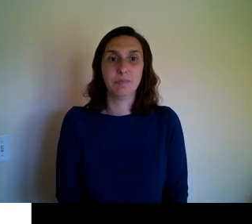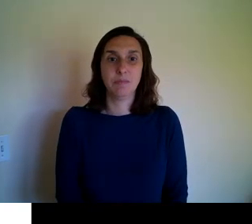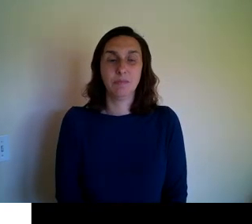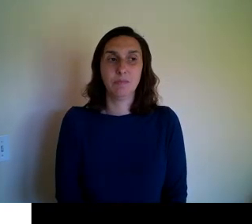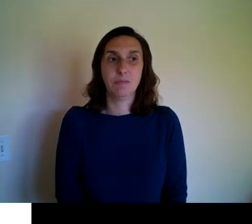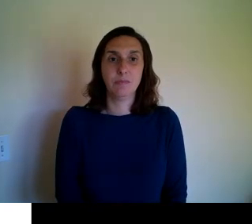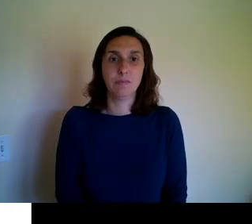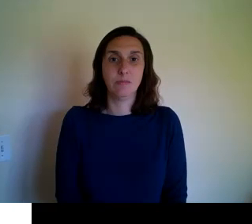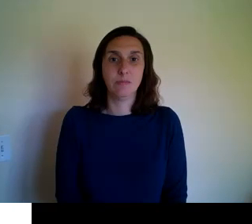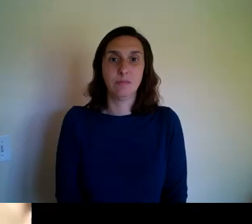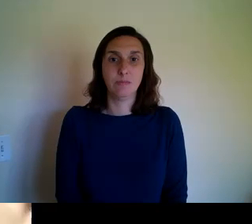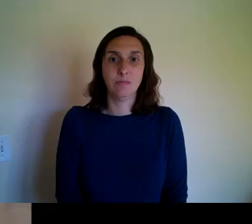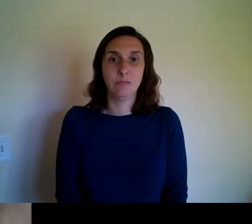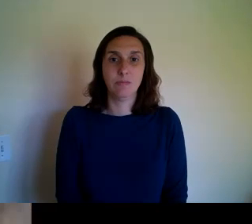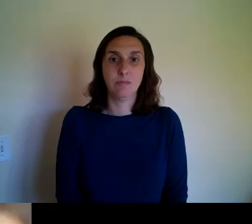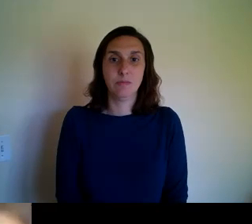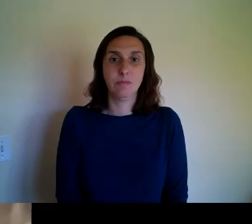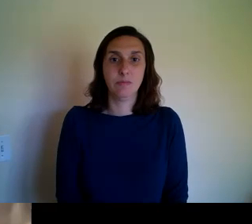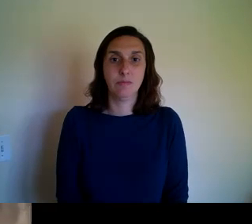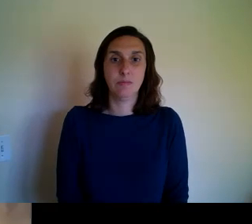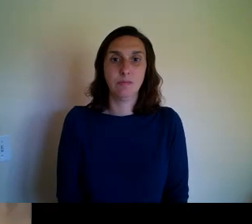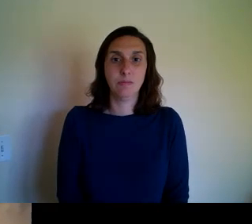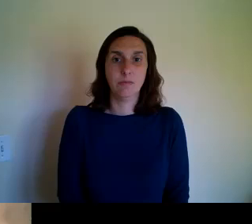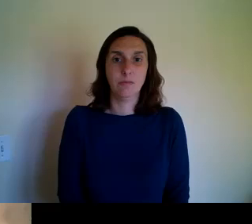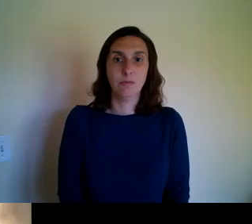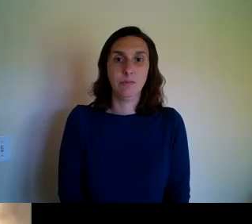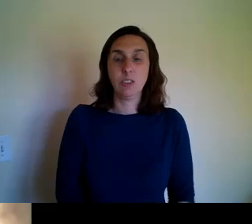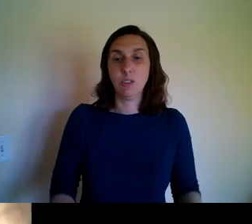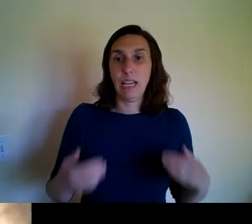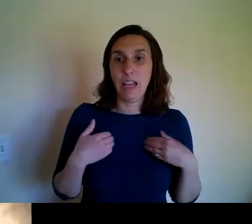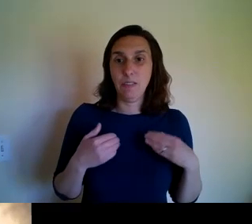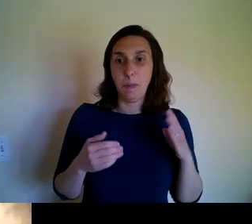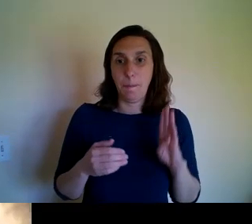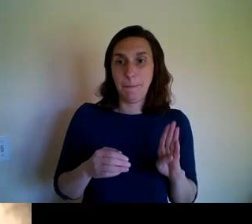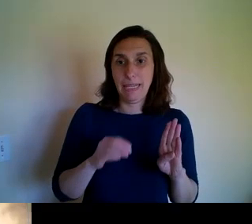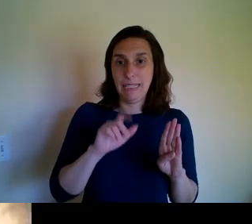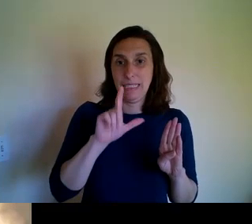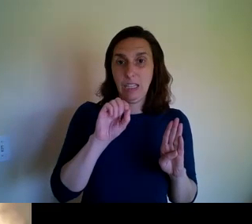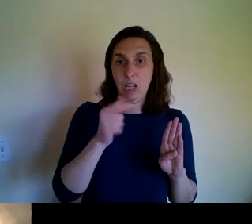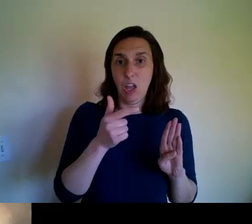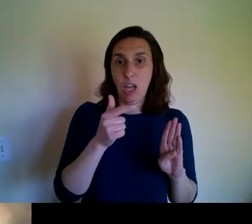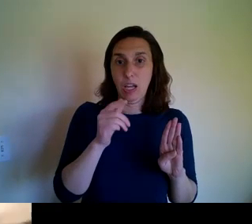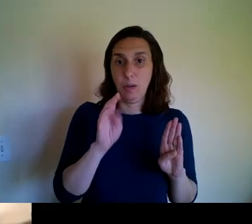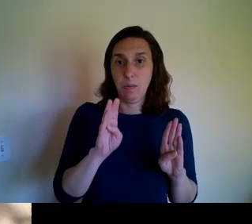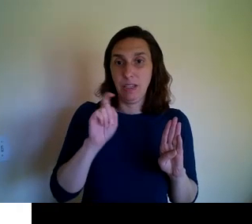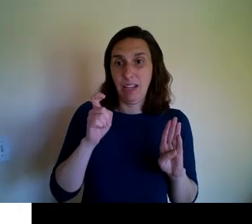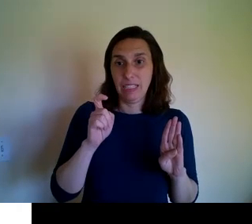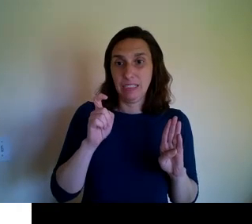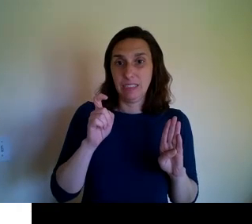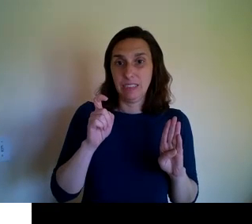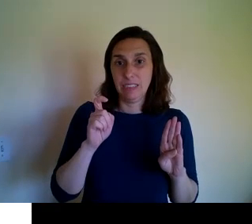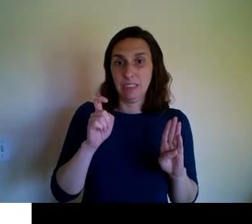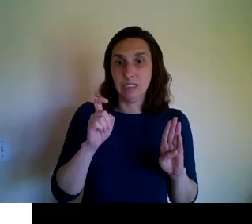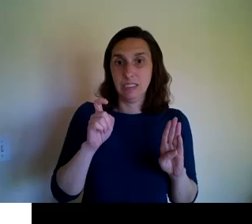All right. If I have b to the log base of b of x, they'll cancel back out. I'm